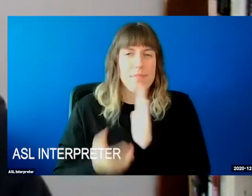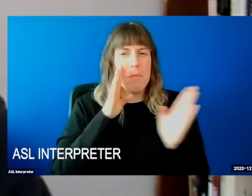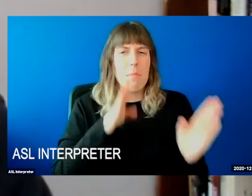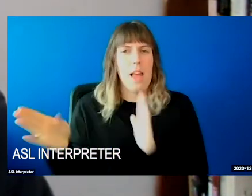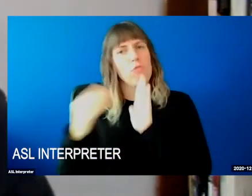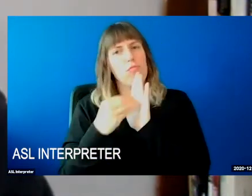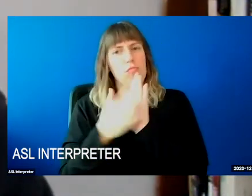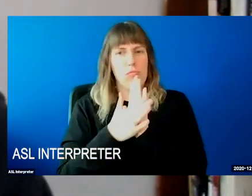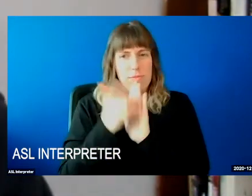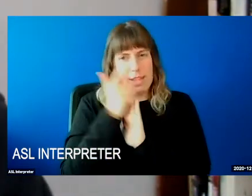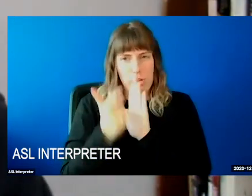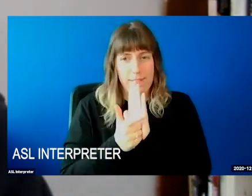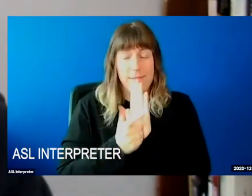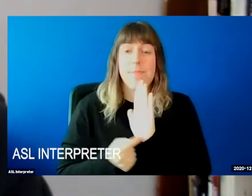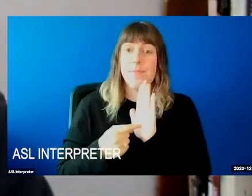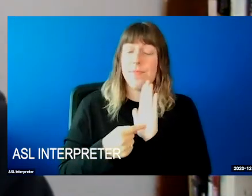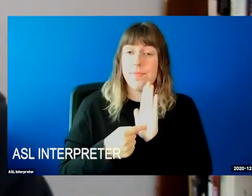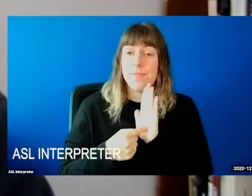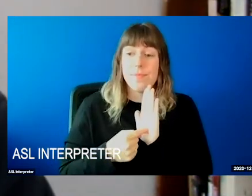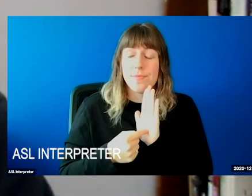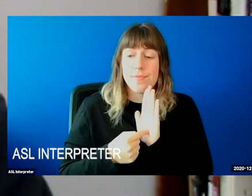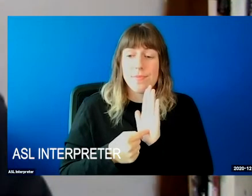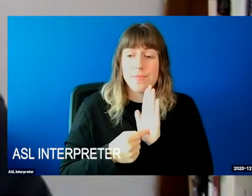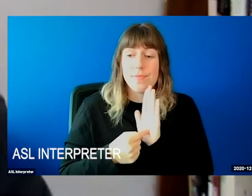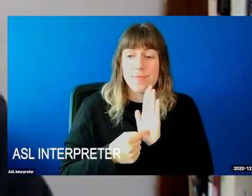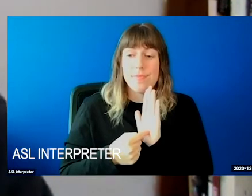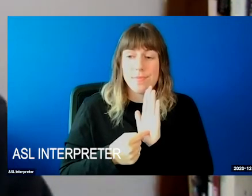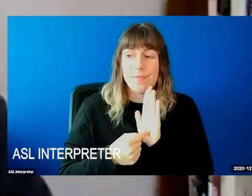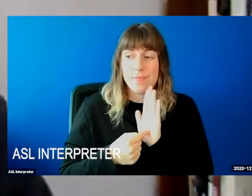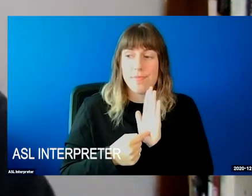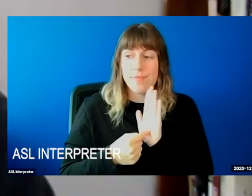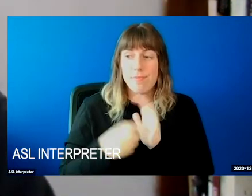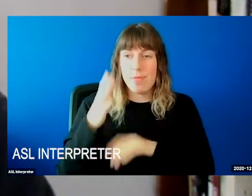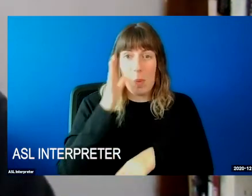And so, in that domain, there's going to be one text, not 10.